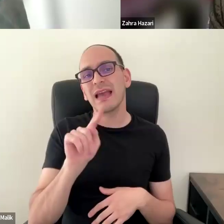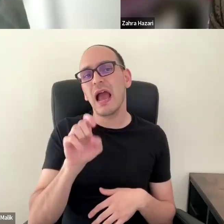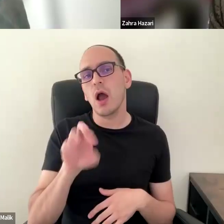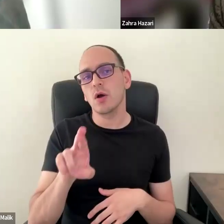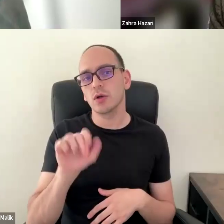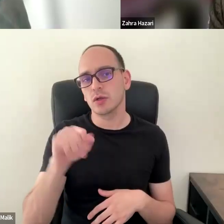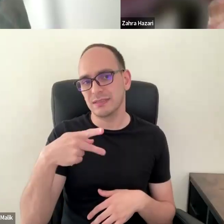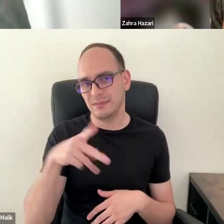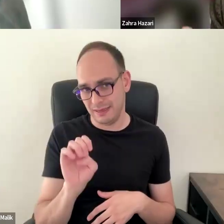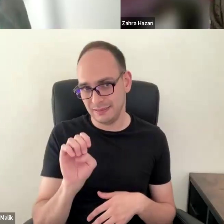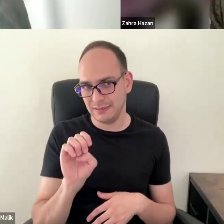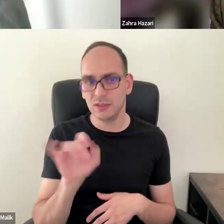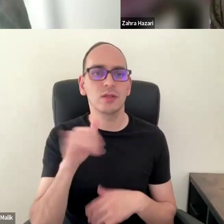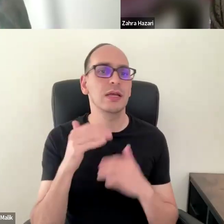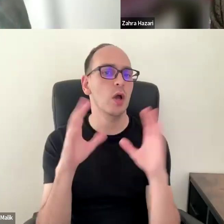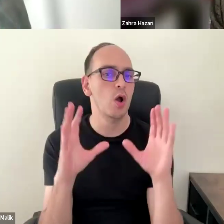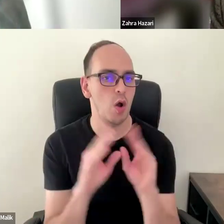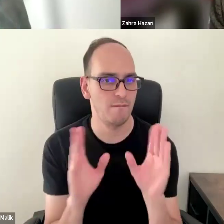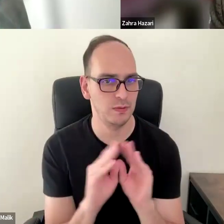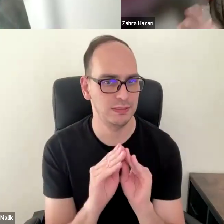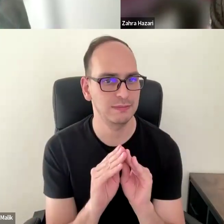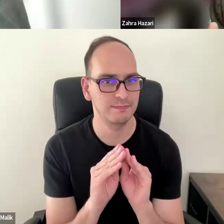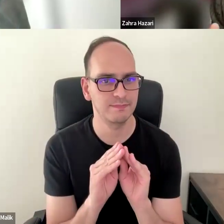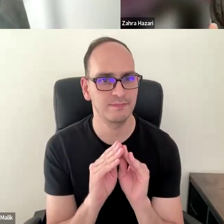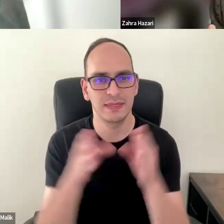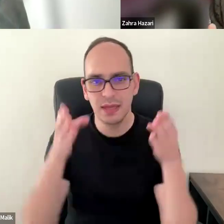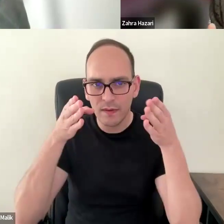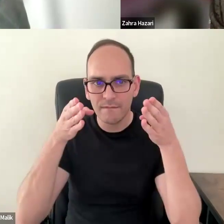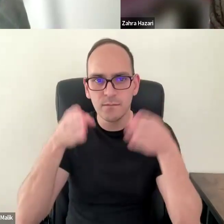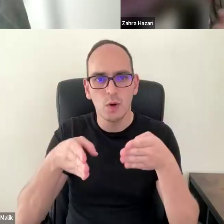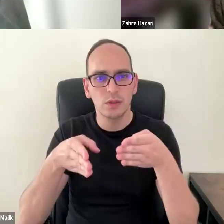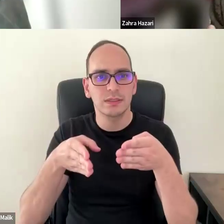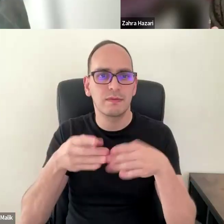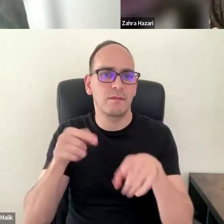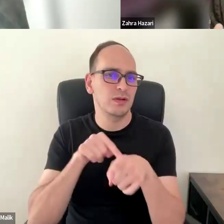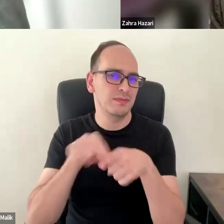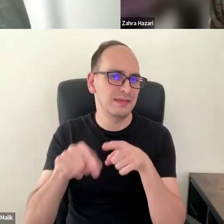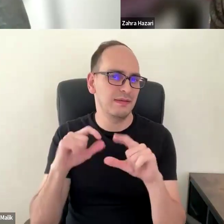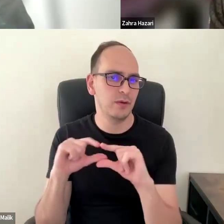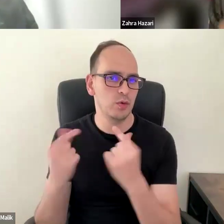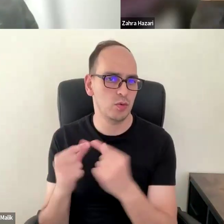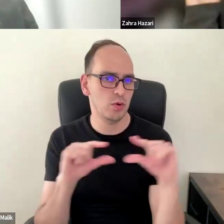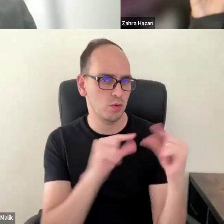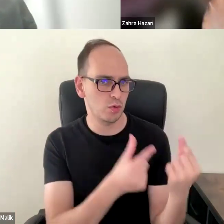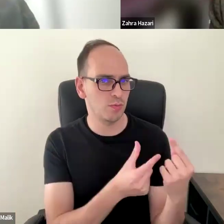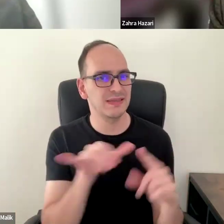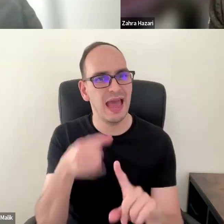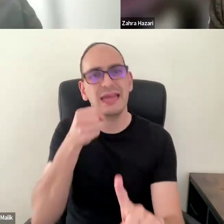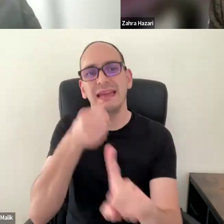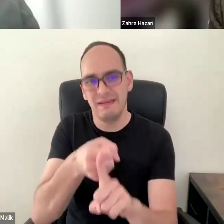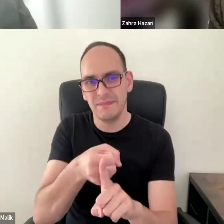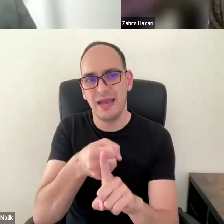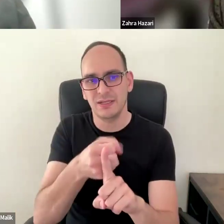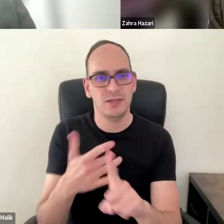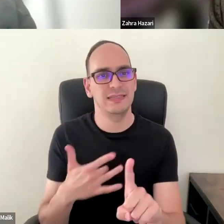like we had like a conference that was focused on for particular groups, and that had an impact on the sense